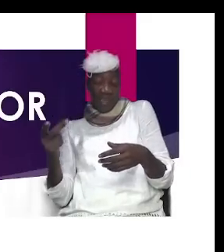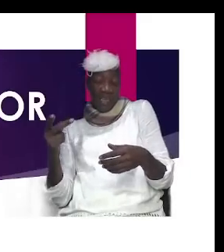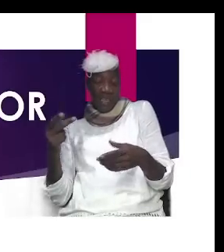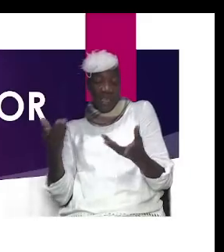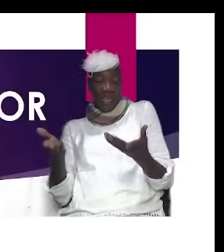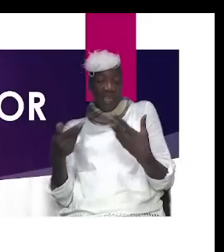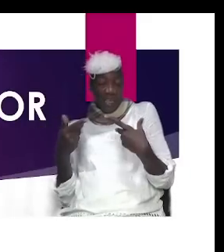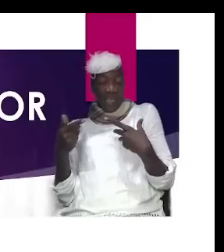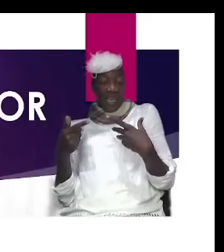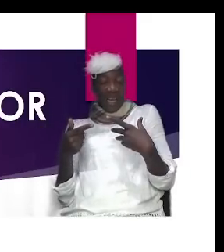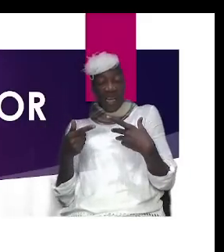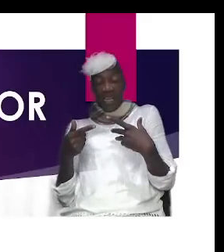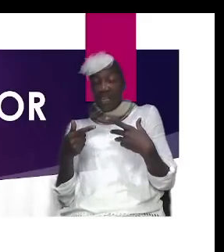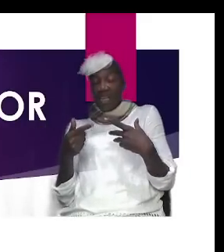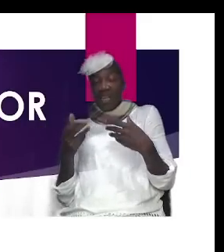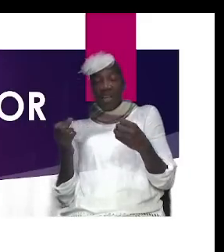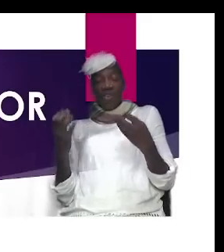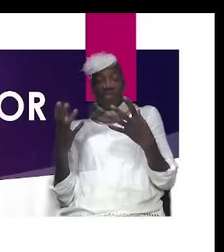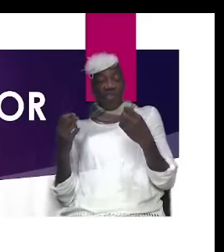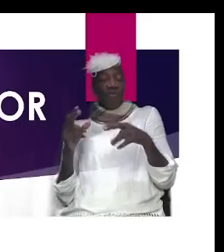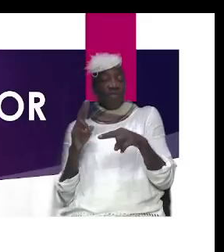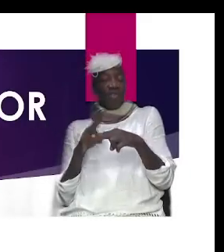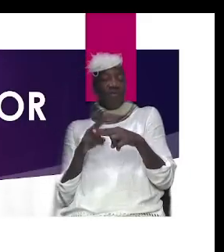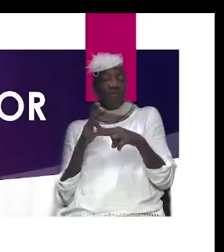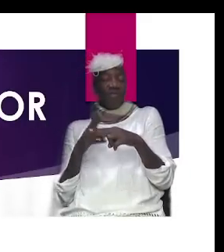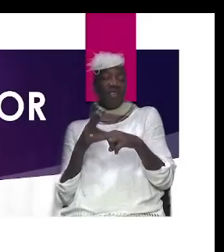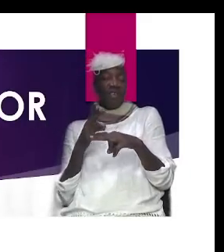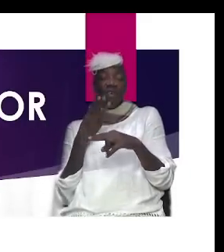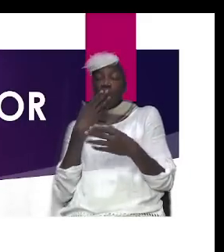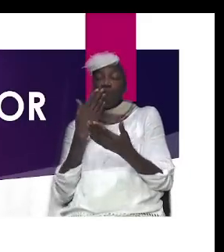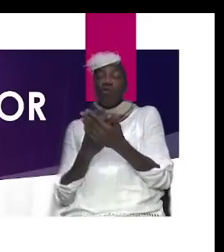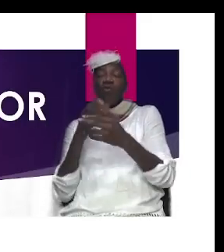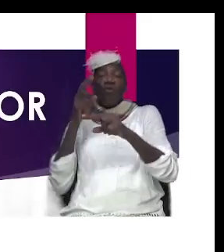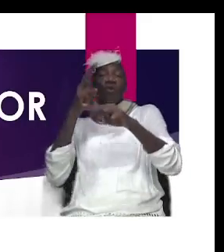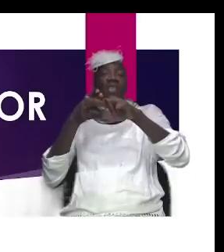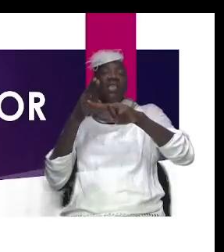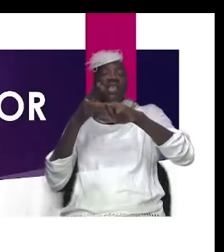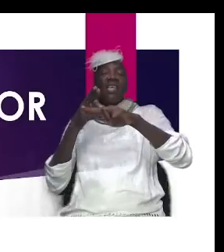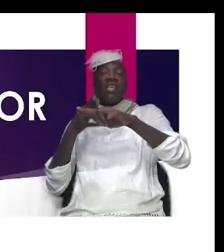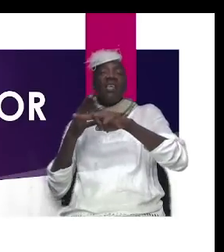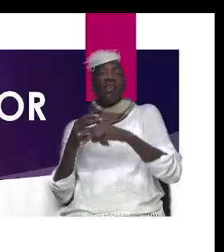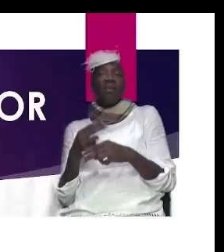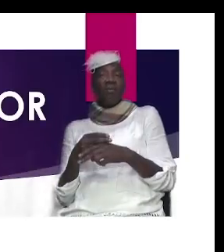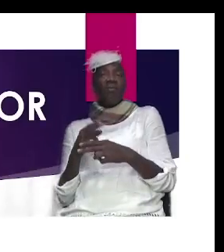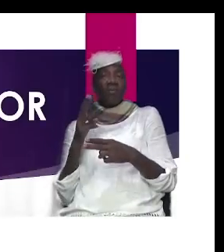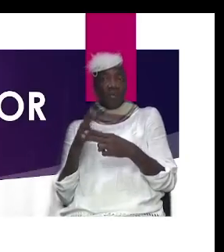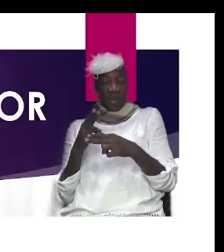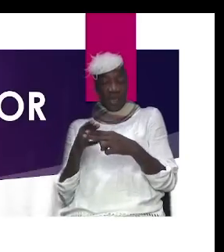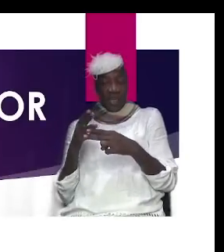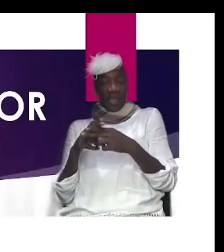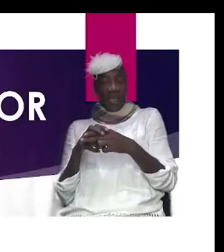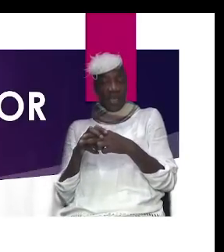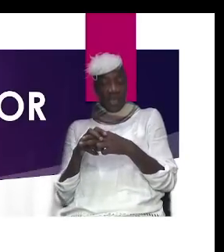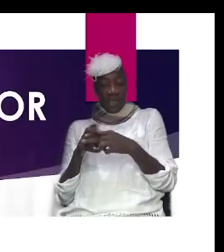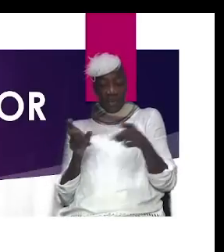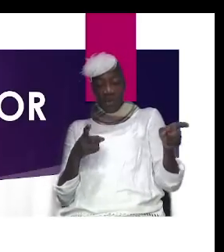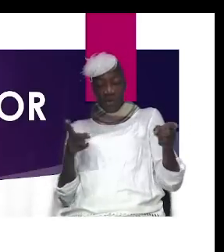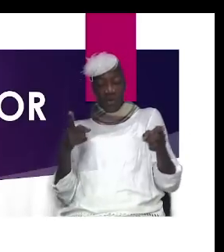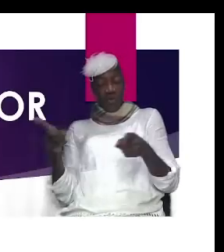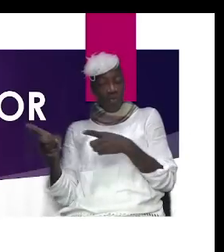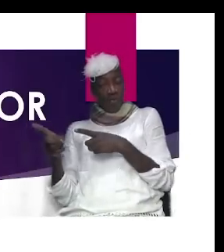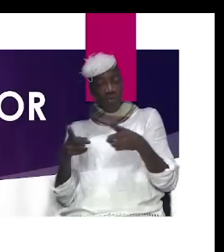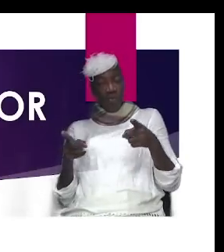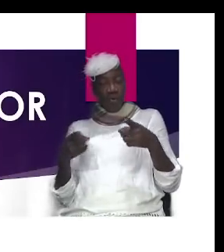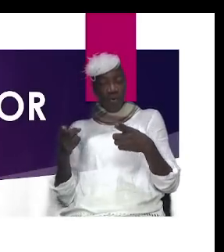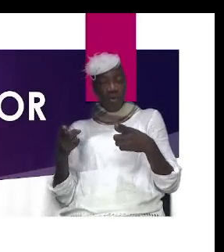get the accolades and so forth. And what we said last time is that if we do it with those motives, if we do it with ulterior